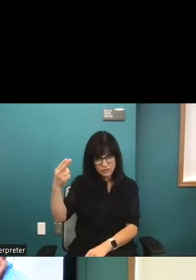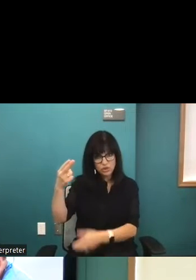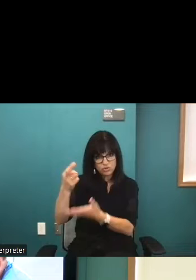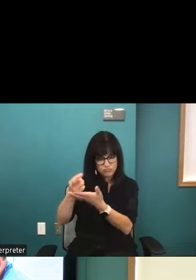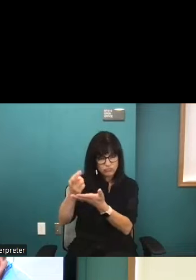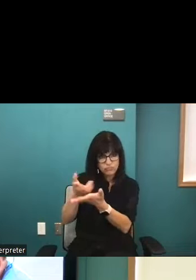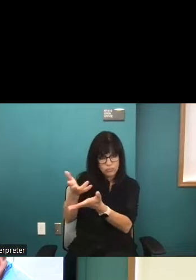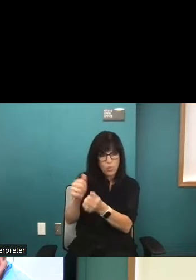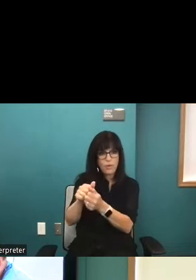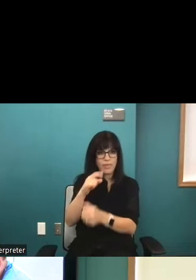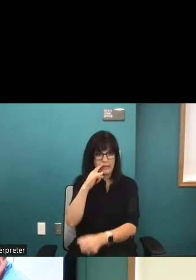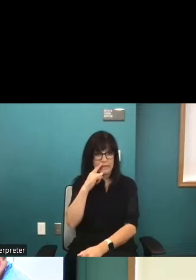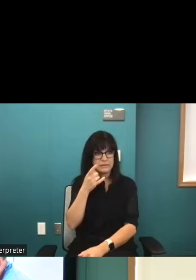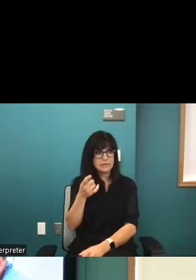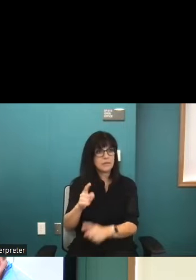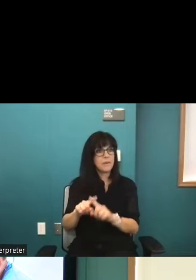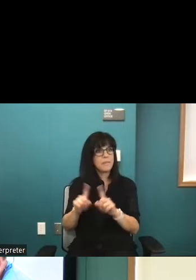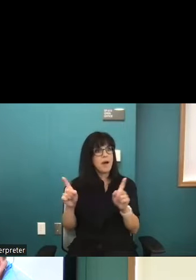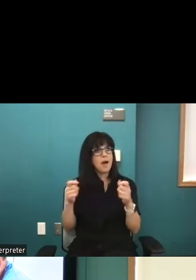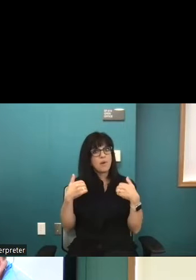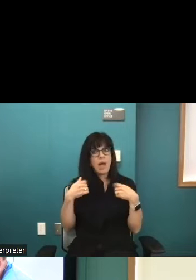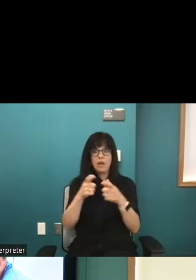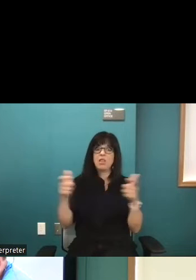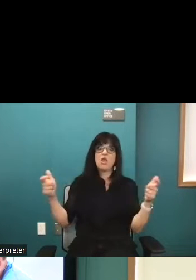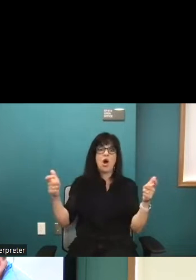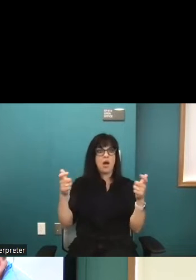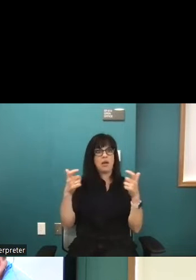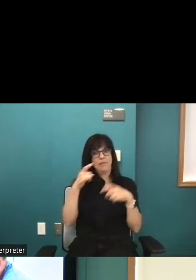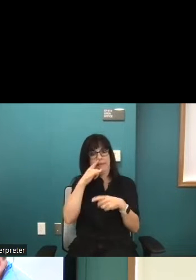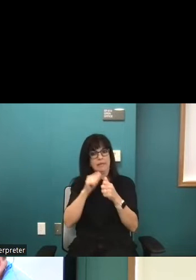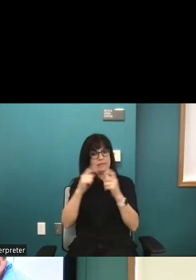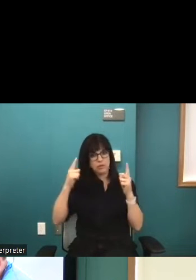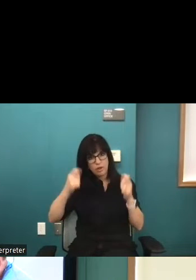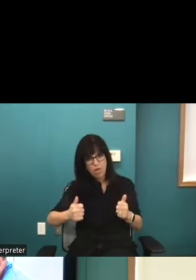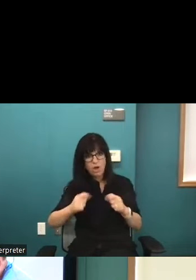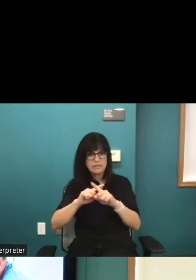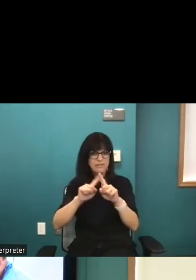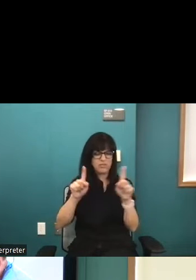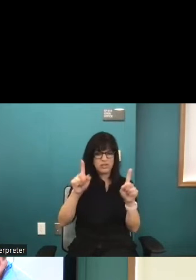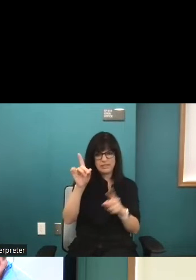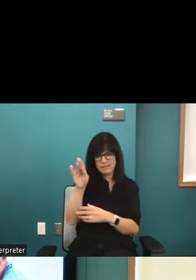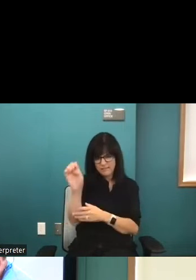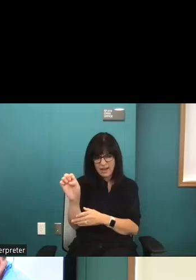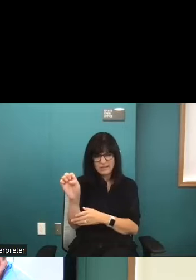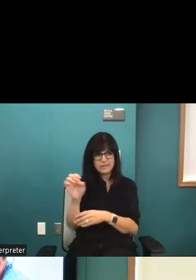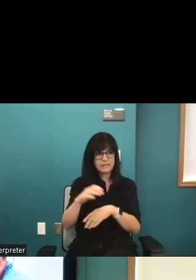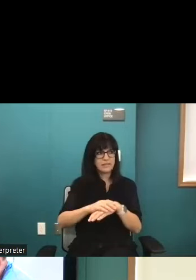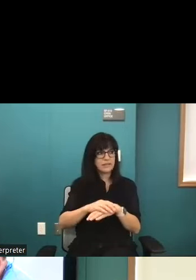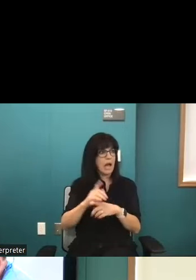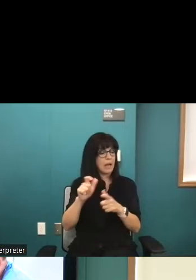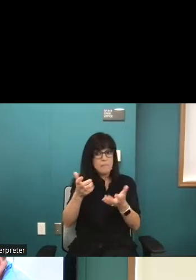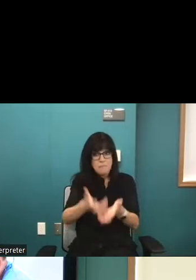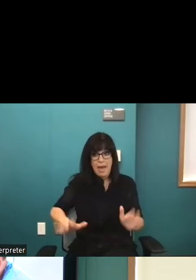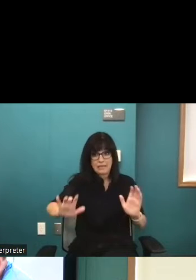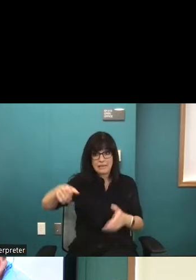But so we had a large volume of children with hearing loss and devices, and I had this huge basket